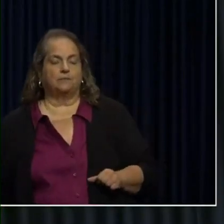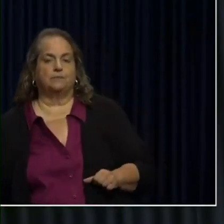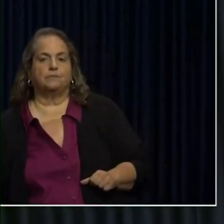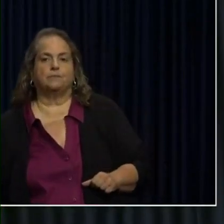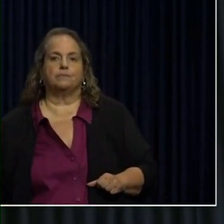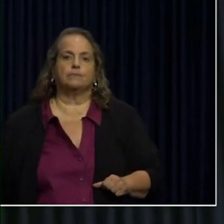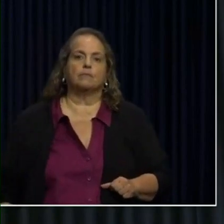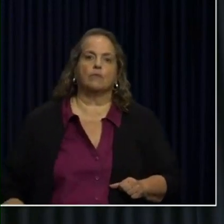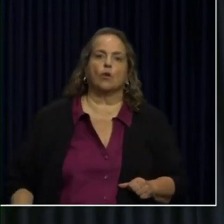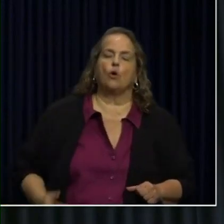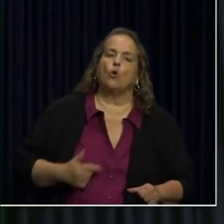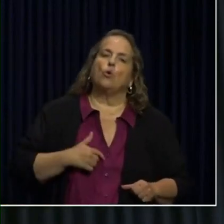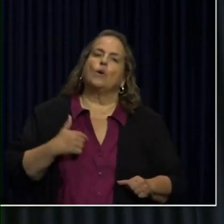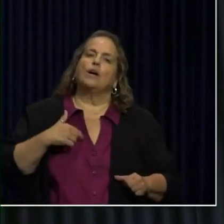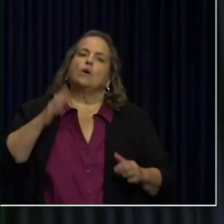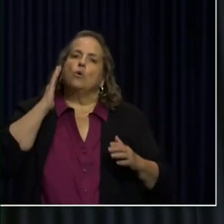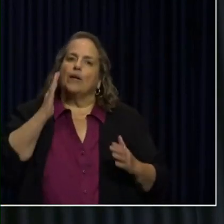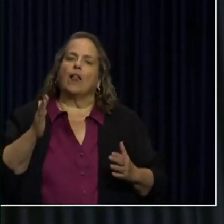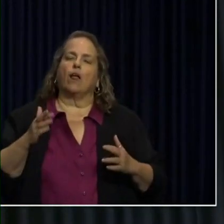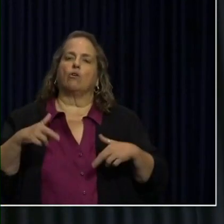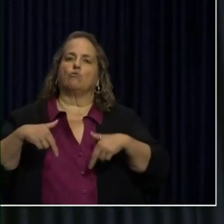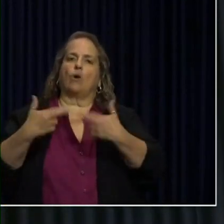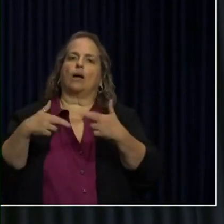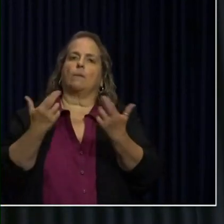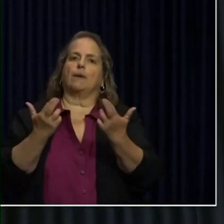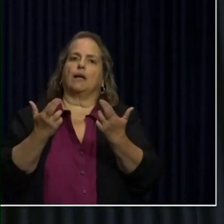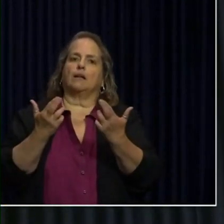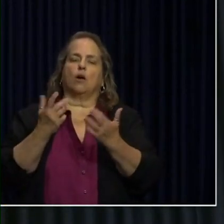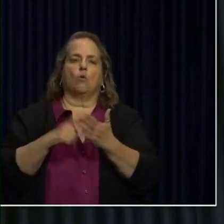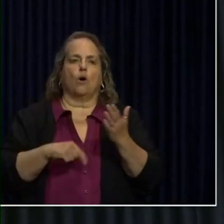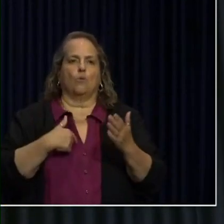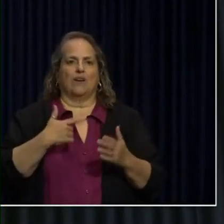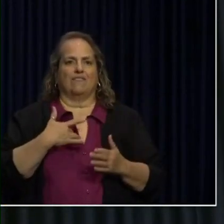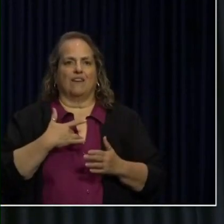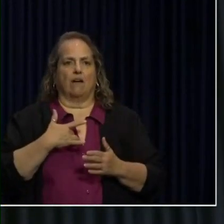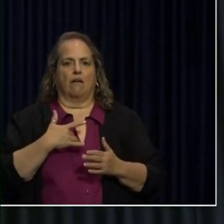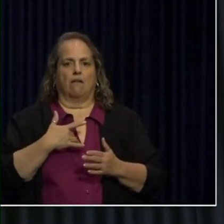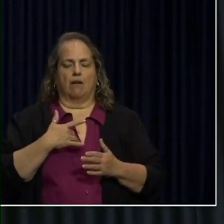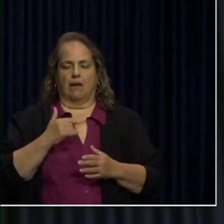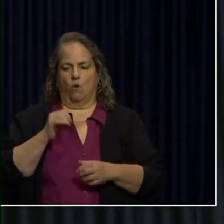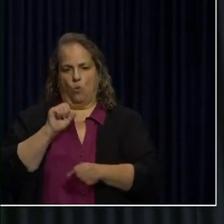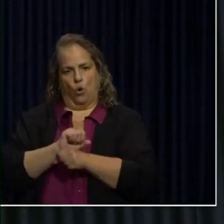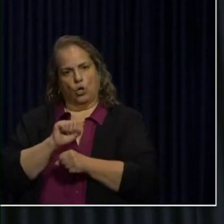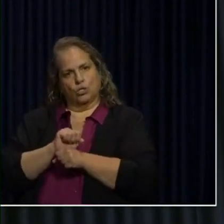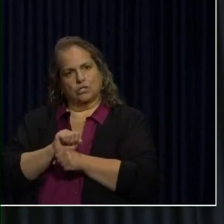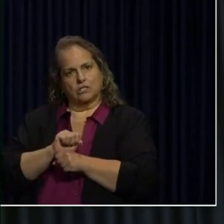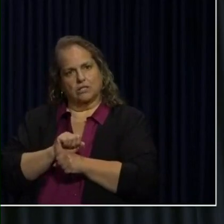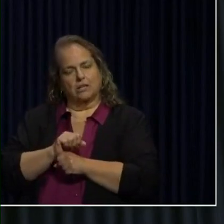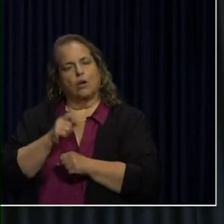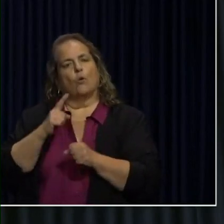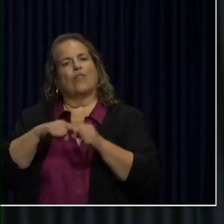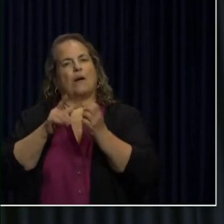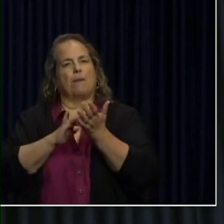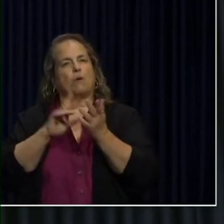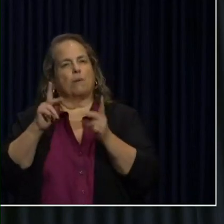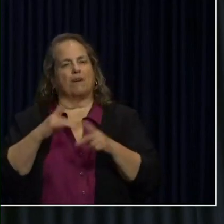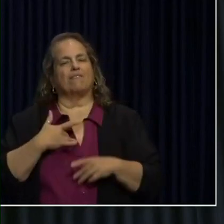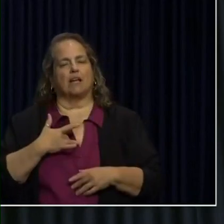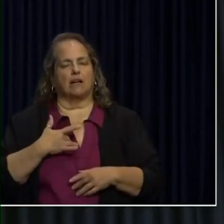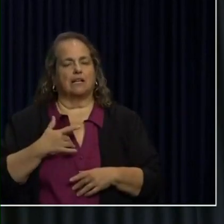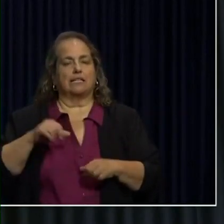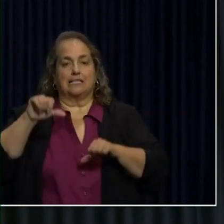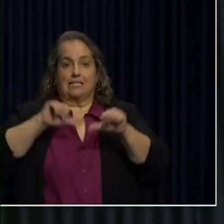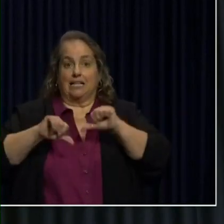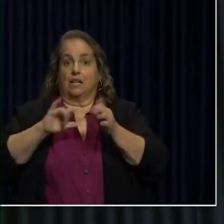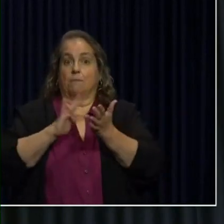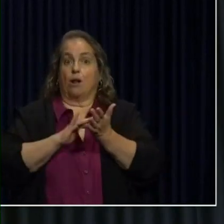We will recommend things when we feel the level of confidence that they work justifies recommending it. I think you heard the science, the medical